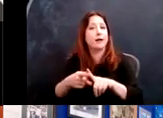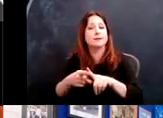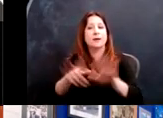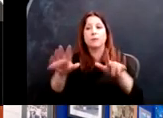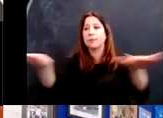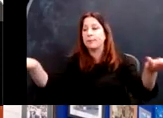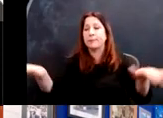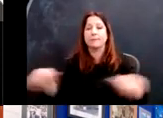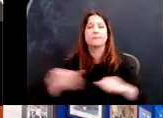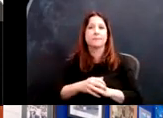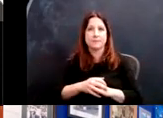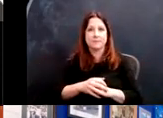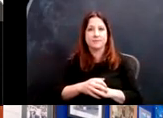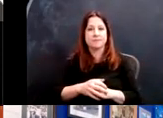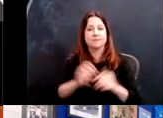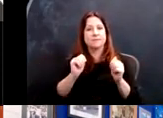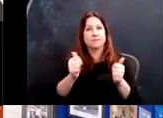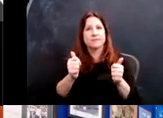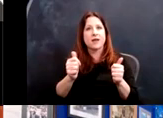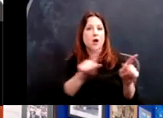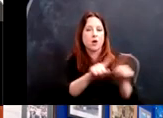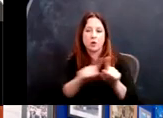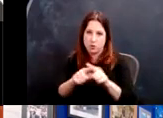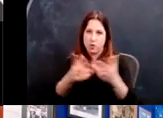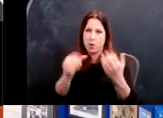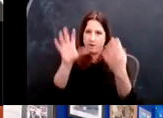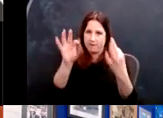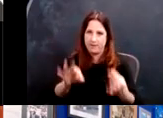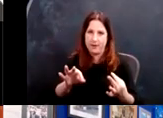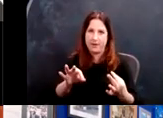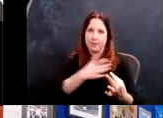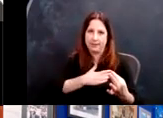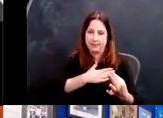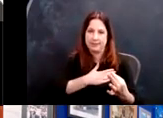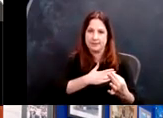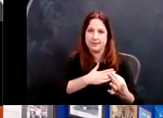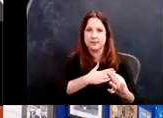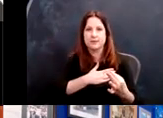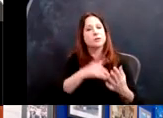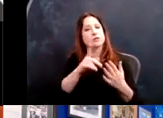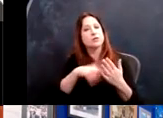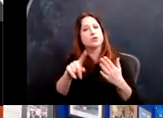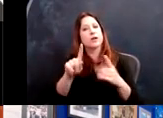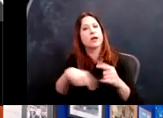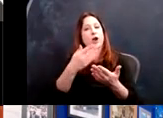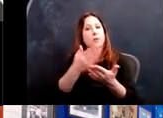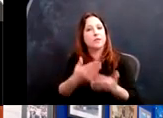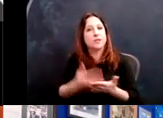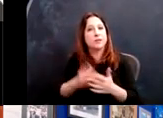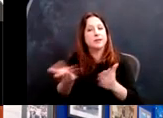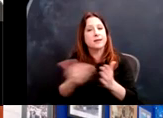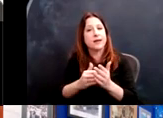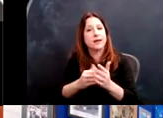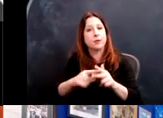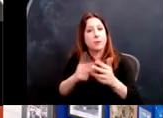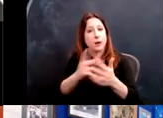them yourselves again. And as always, we're open to feedback from you. Check out the materials regarding pilot funding and conference travel. And we will